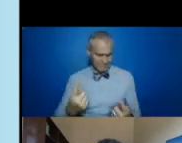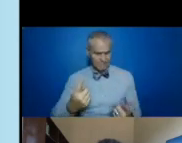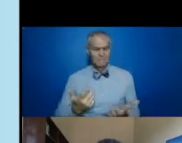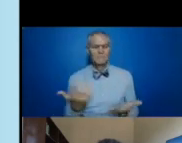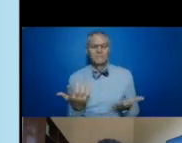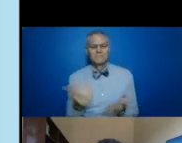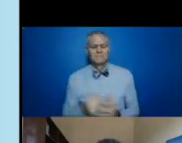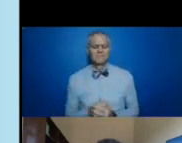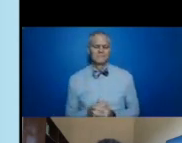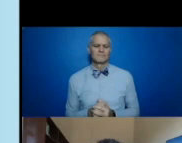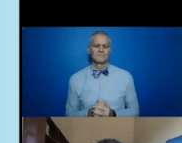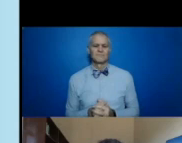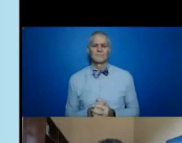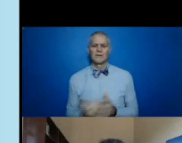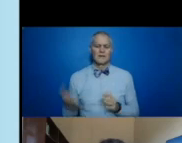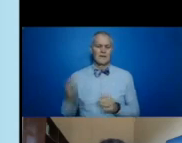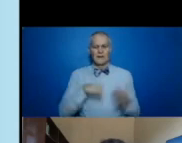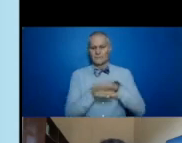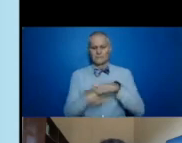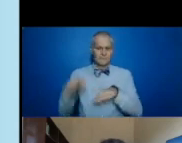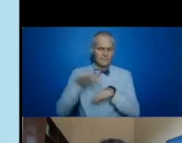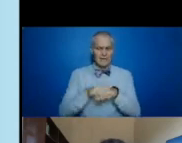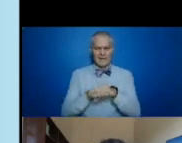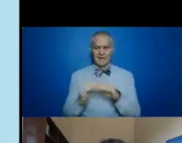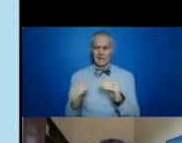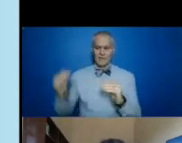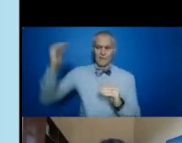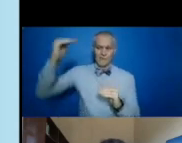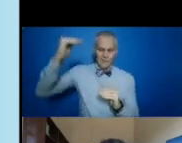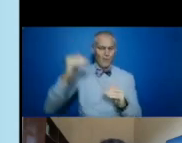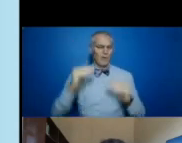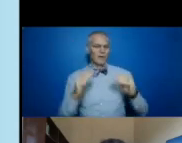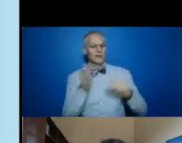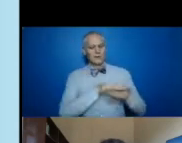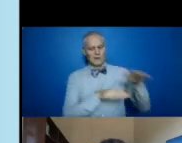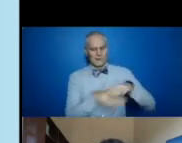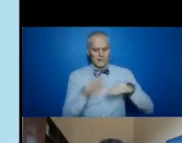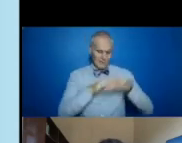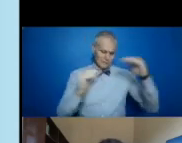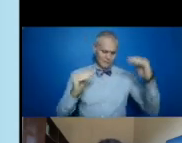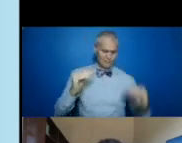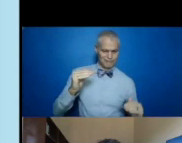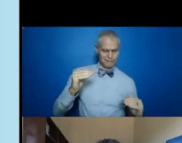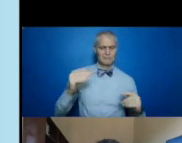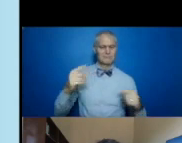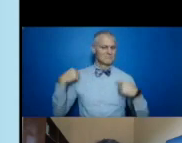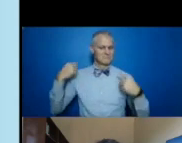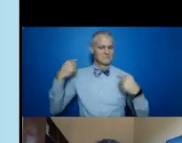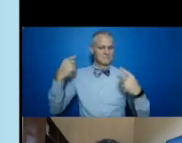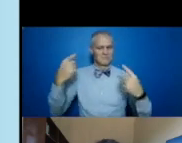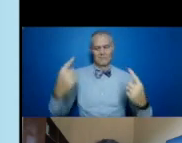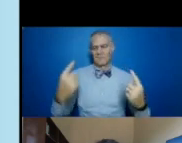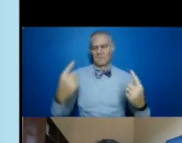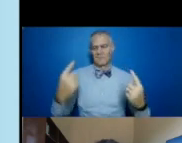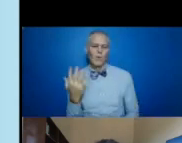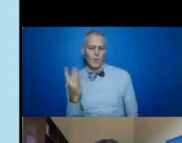the compounding advantages and disadvantages that emerged over time as the result of and